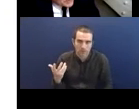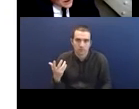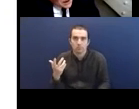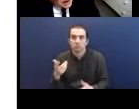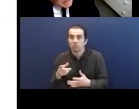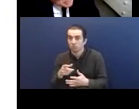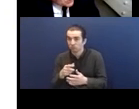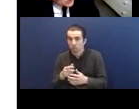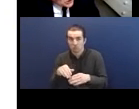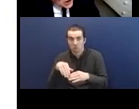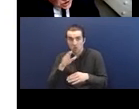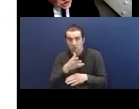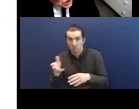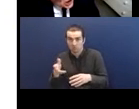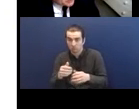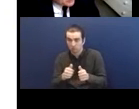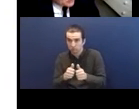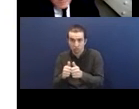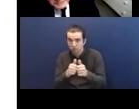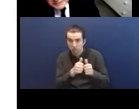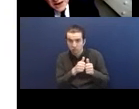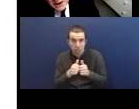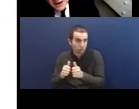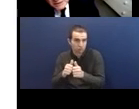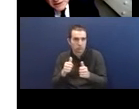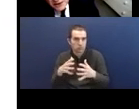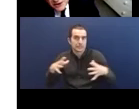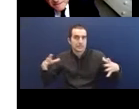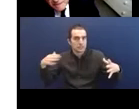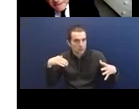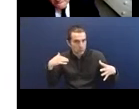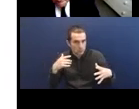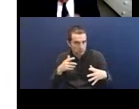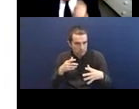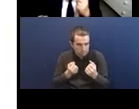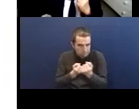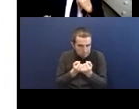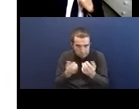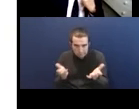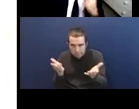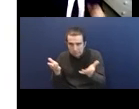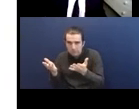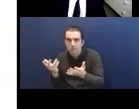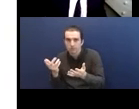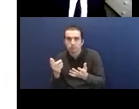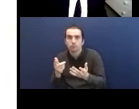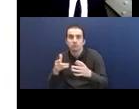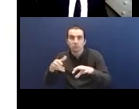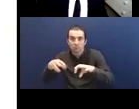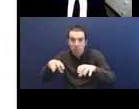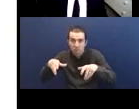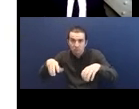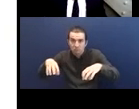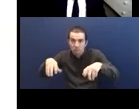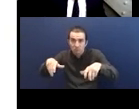think, but also changing the shape of the room. Yeah. We've also got education of all partners involving